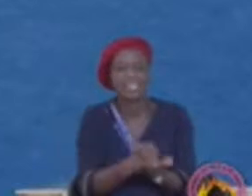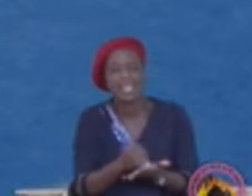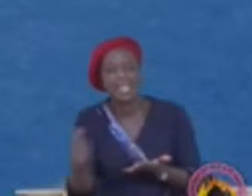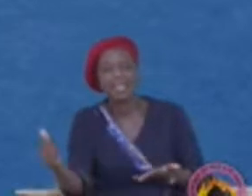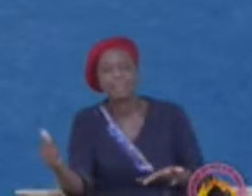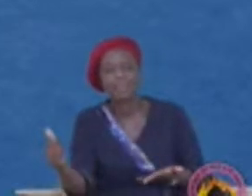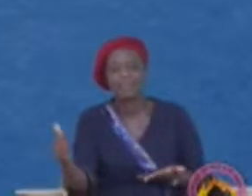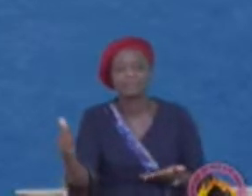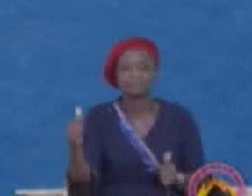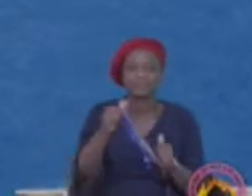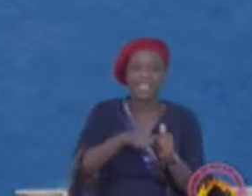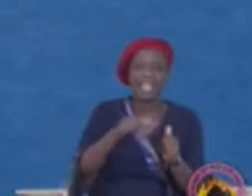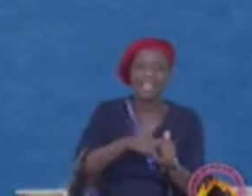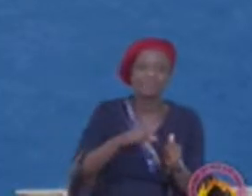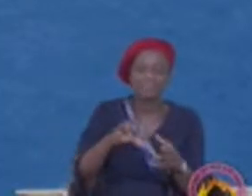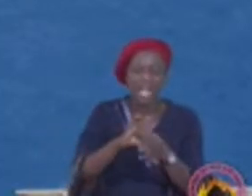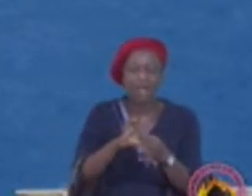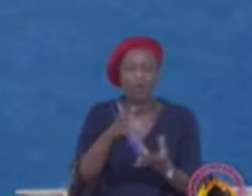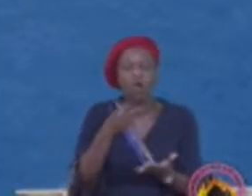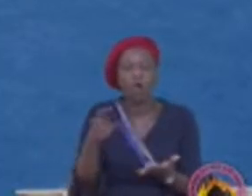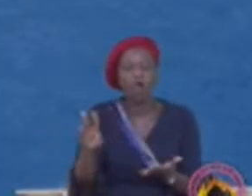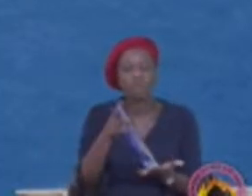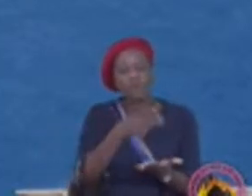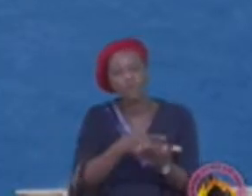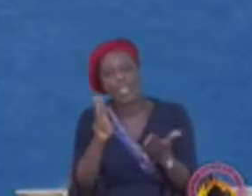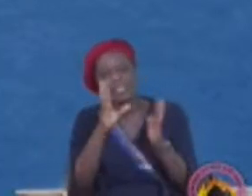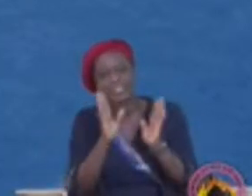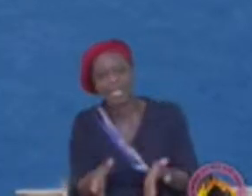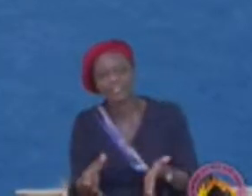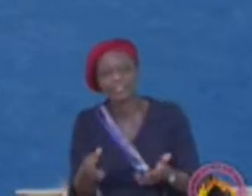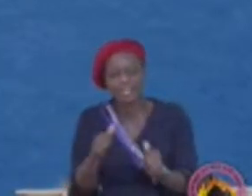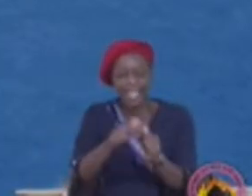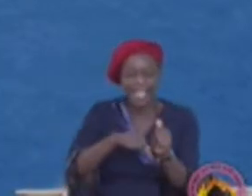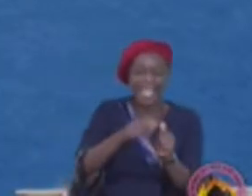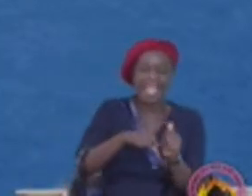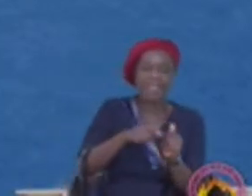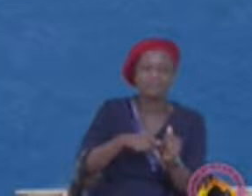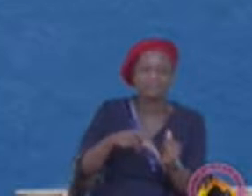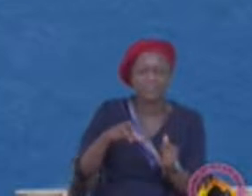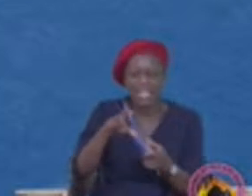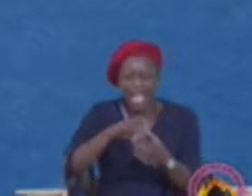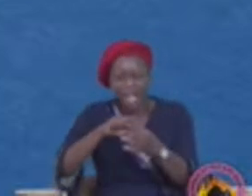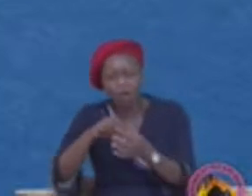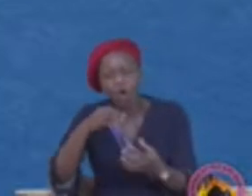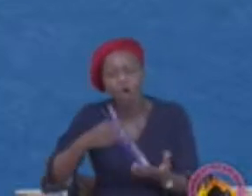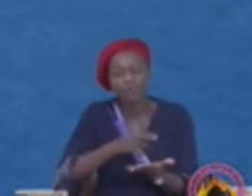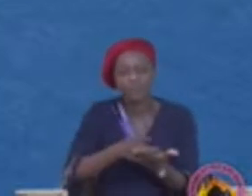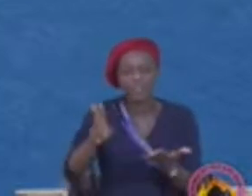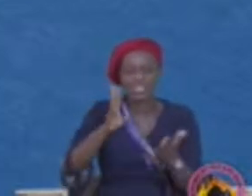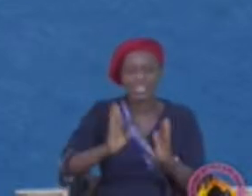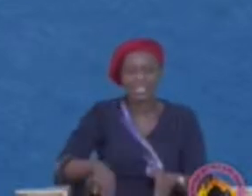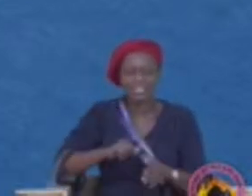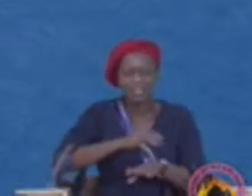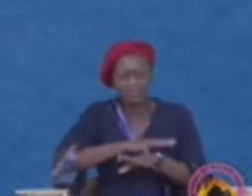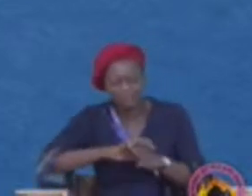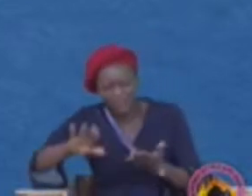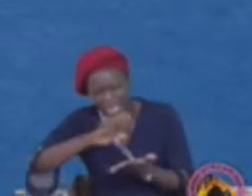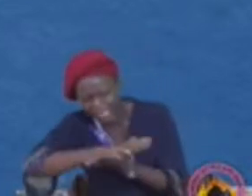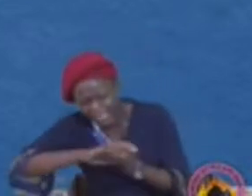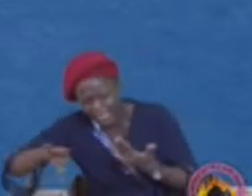Every anchor of wasters. Say it again. Every anchor of wasters. Vanish from my